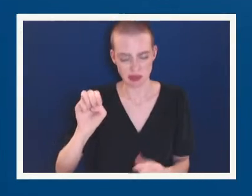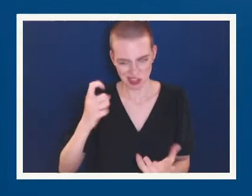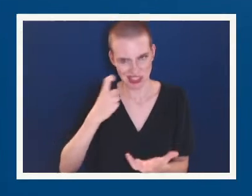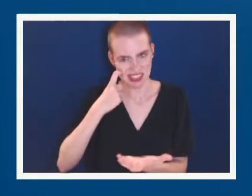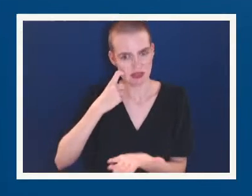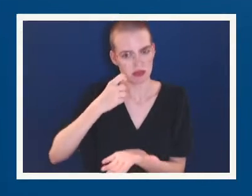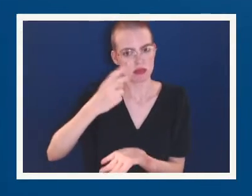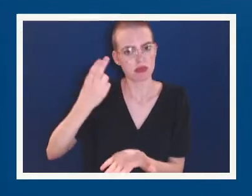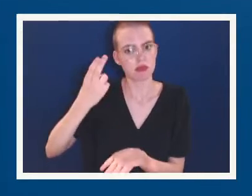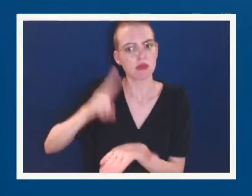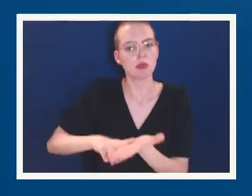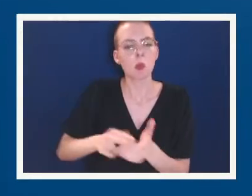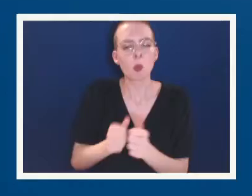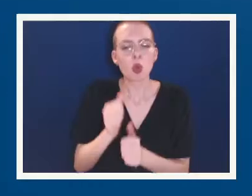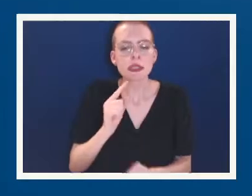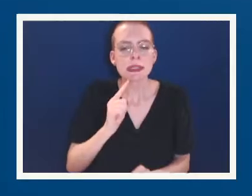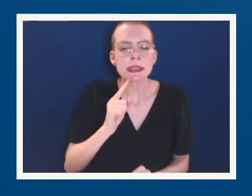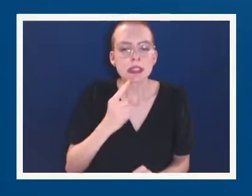30 years.